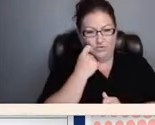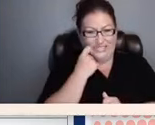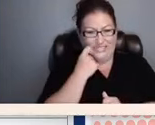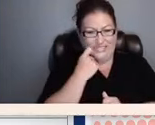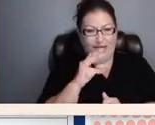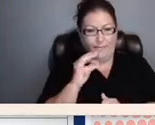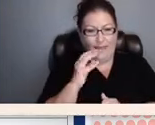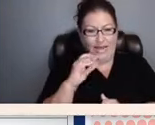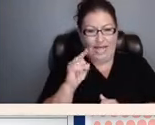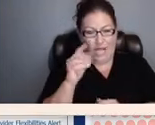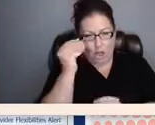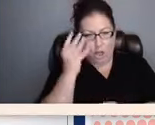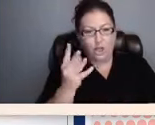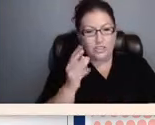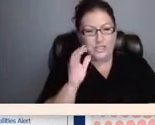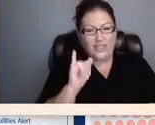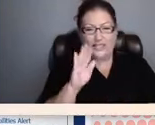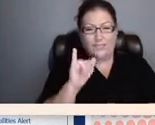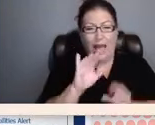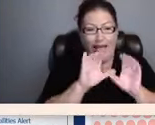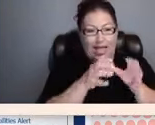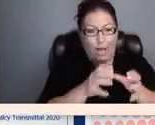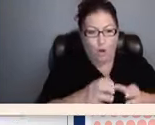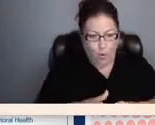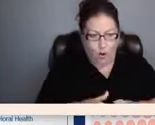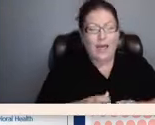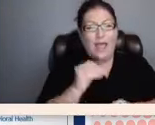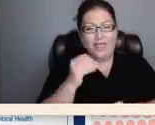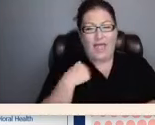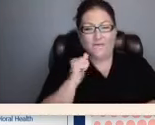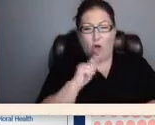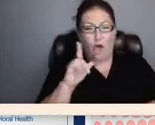and they're by category, and they have all of the dates as well.